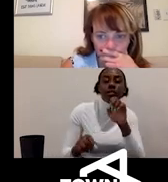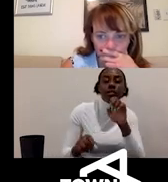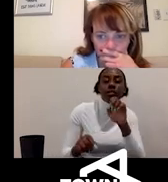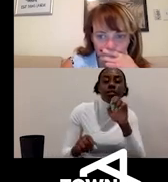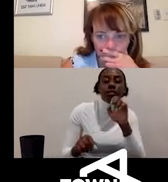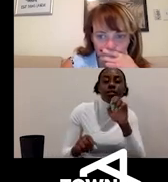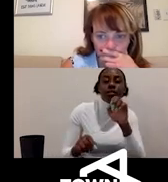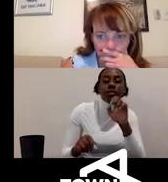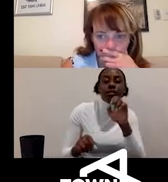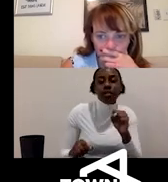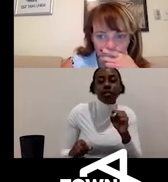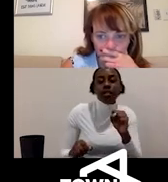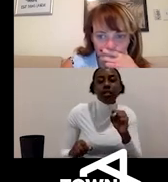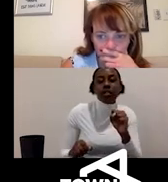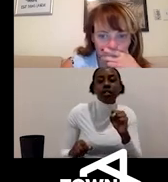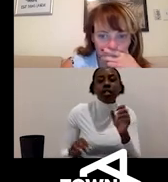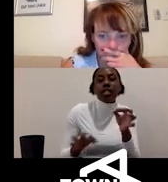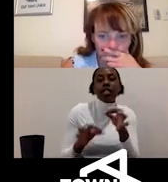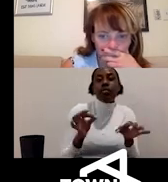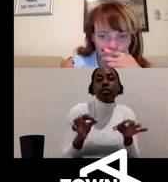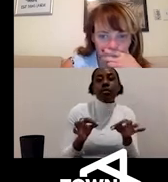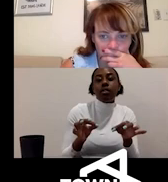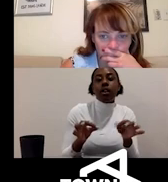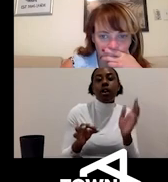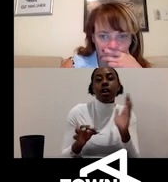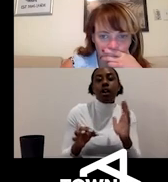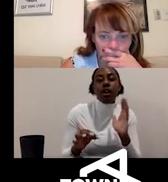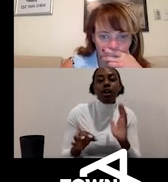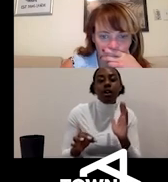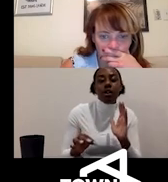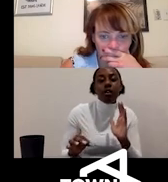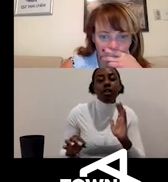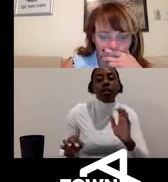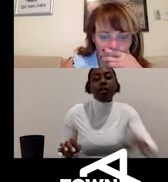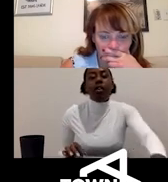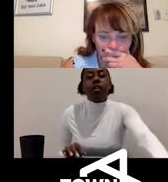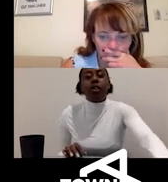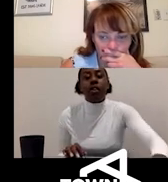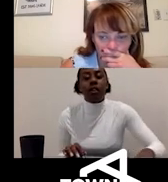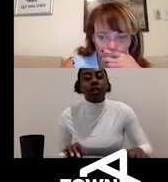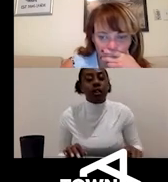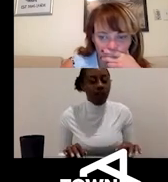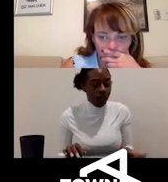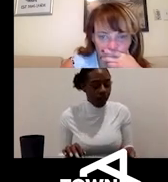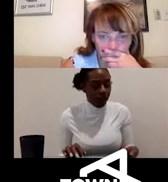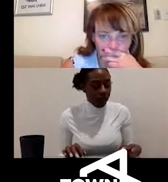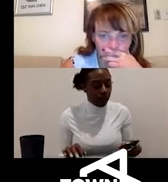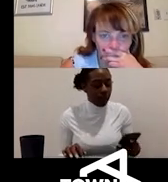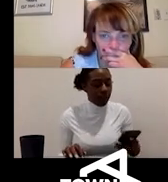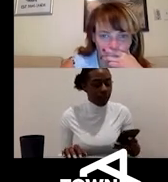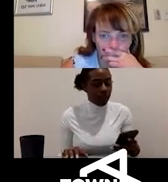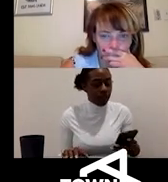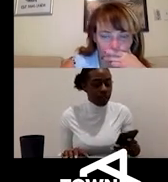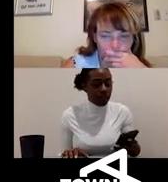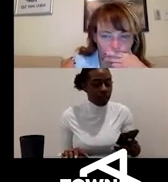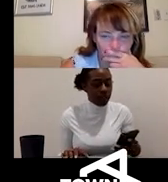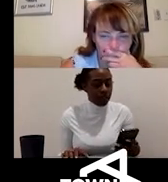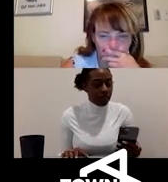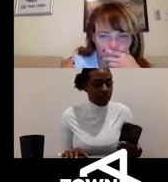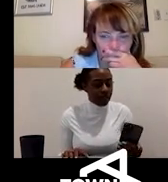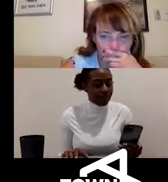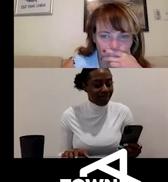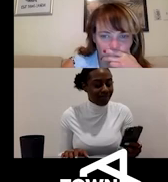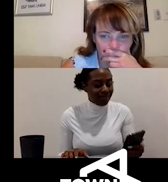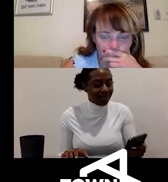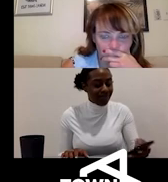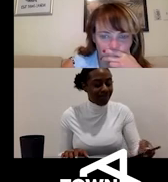the old issue of white supremacist violence in this country, right? And so we've been out, you